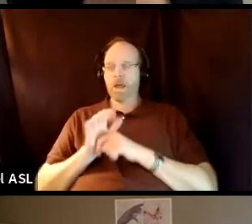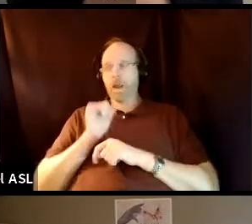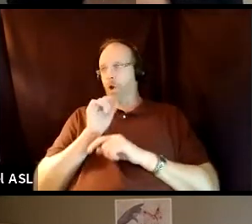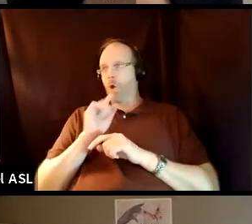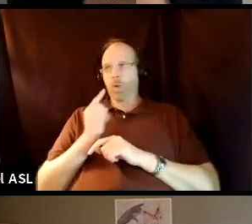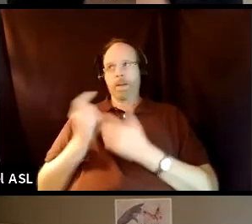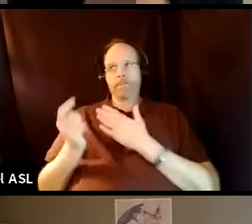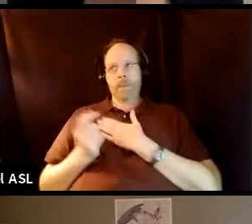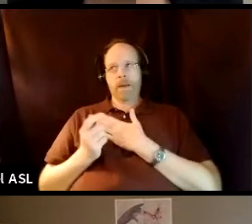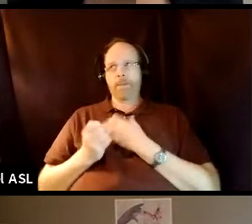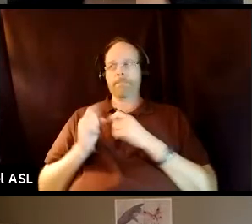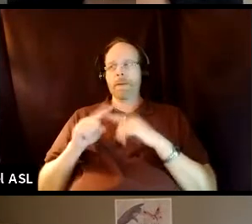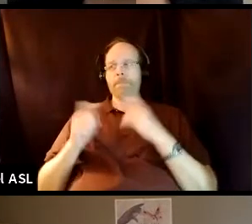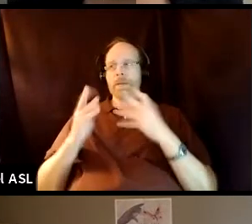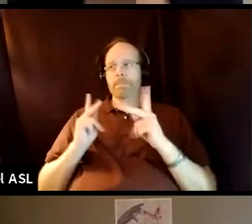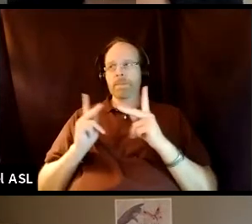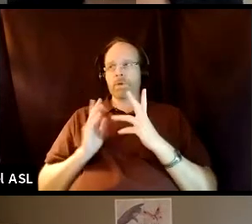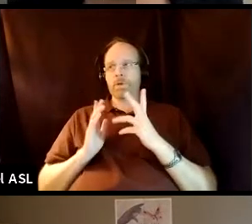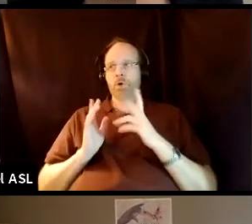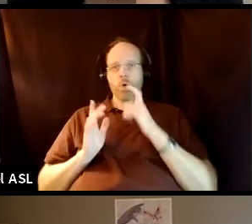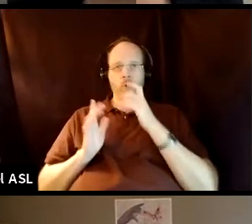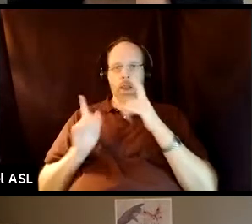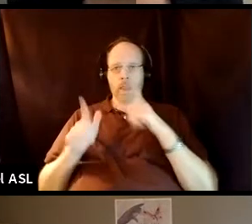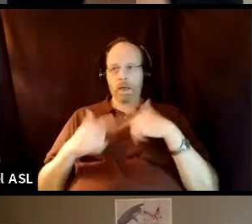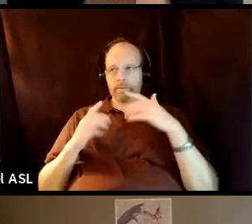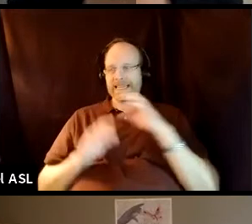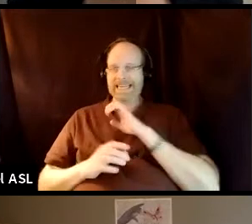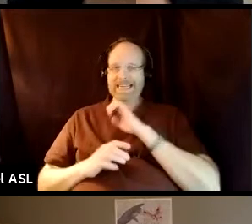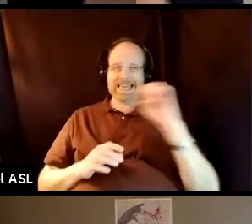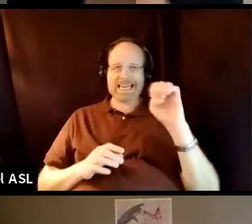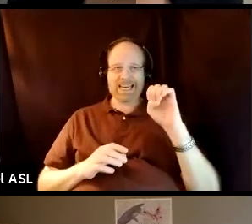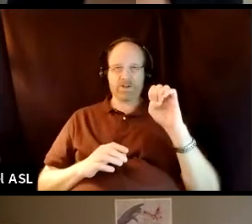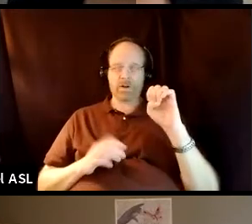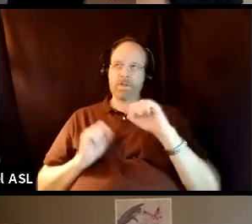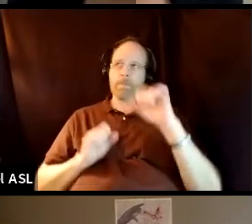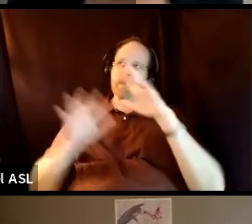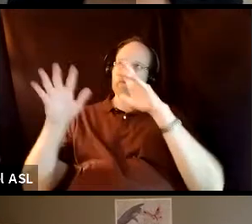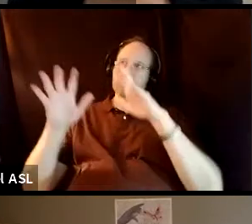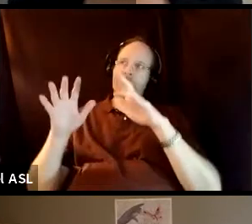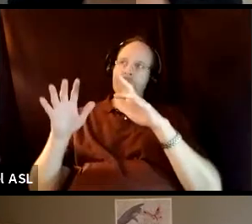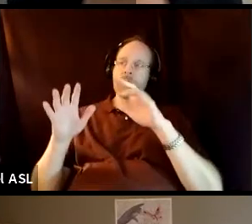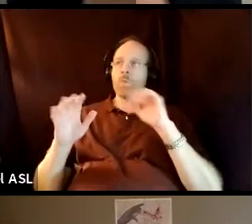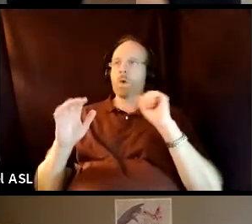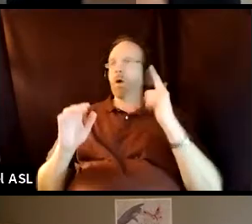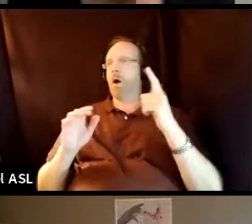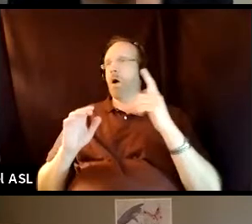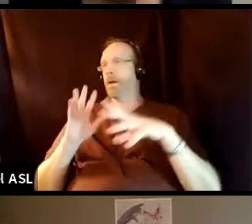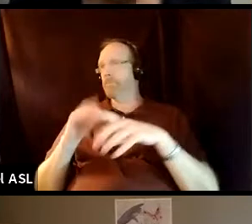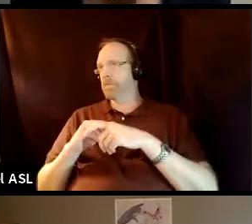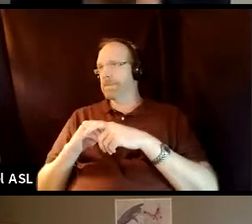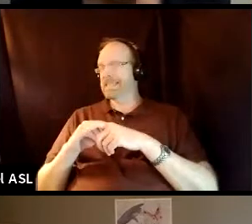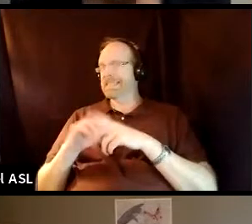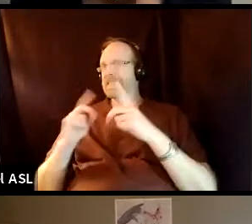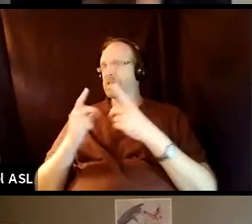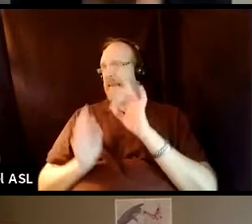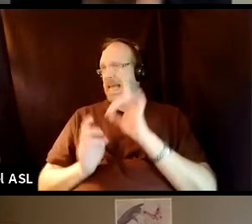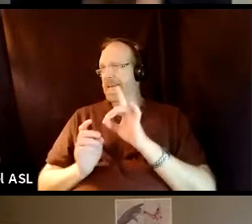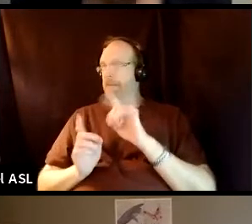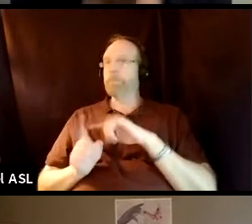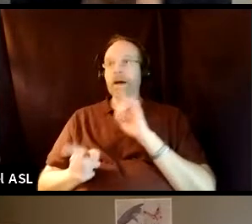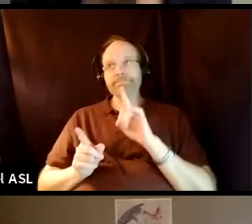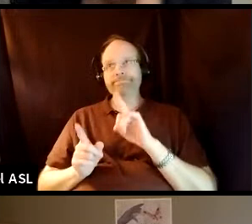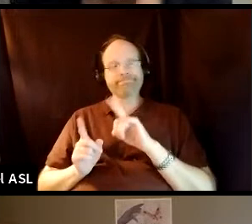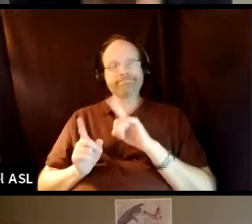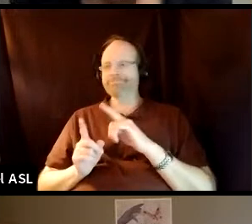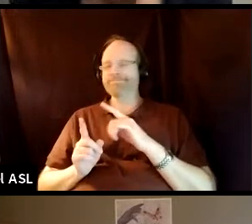but many of the people who live on the eastern side of the mountains. We are all part of District 8, and yet